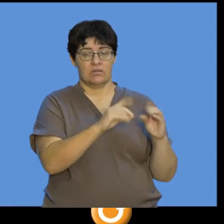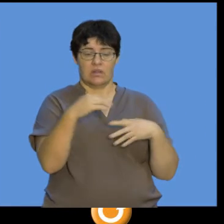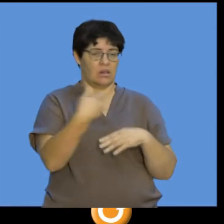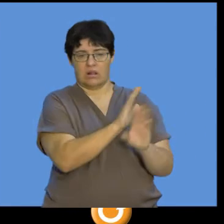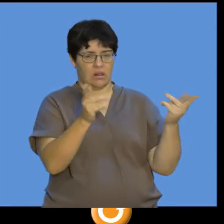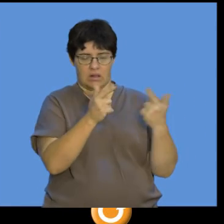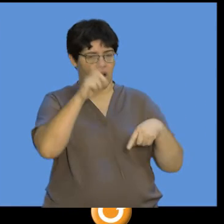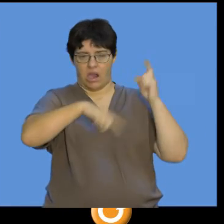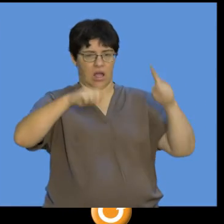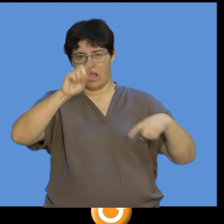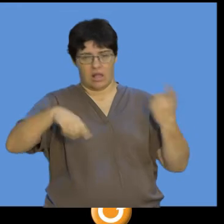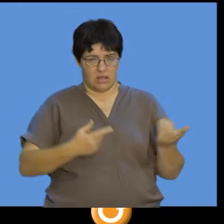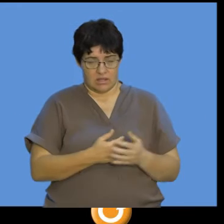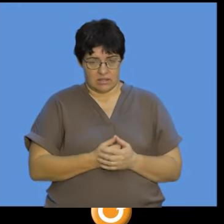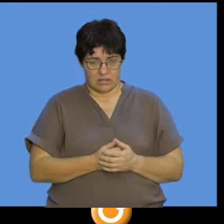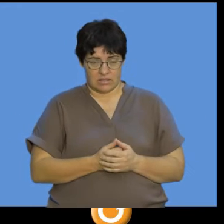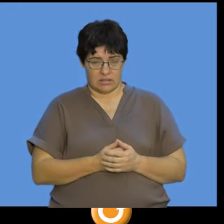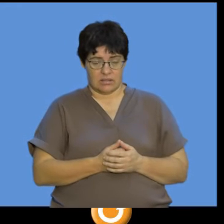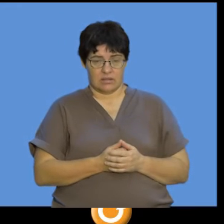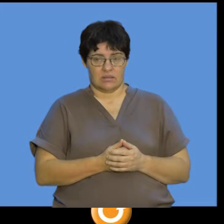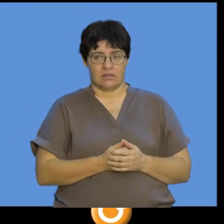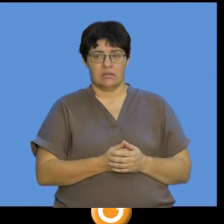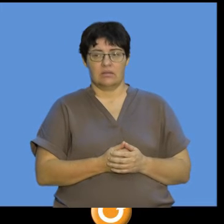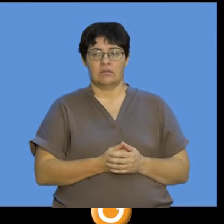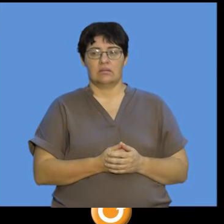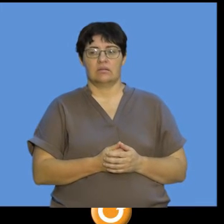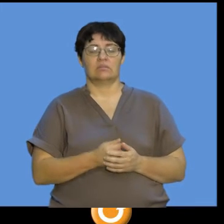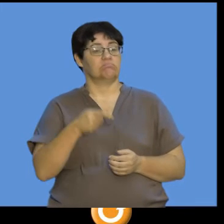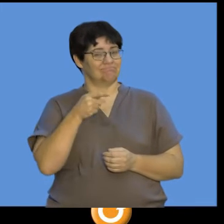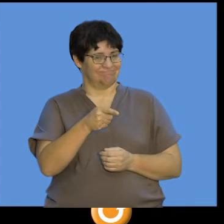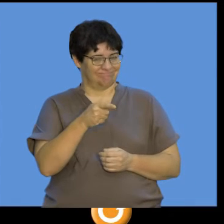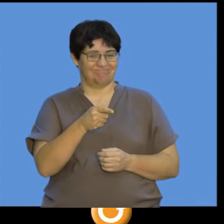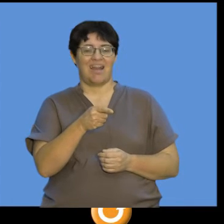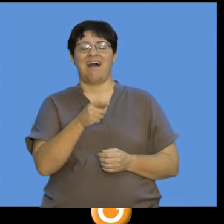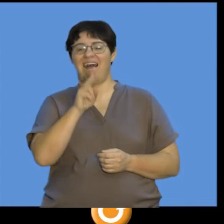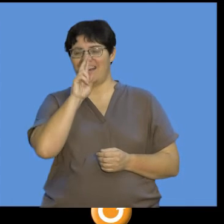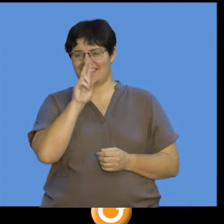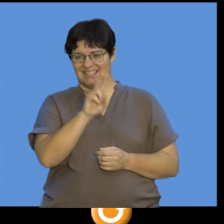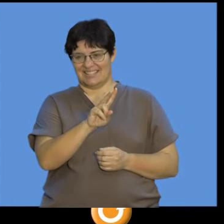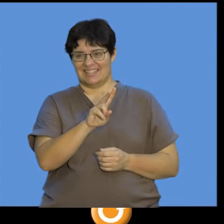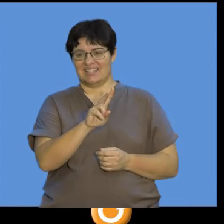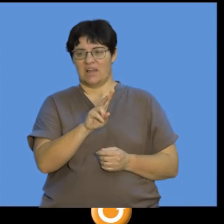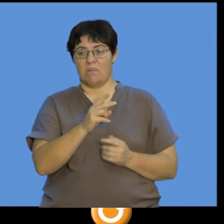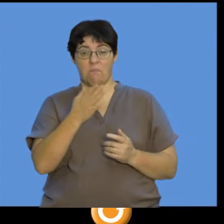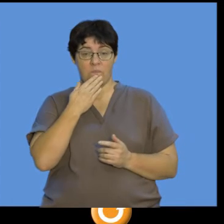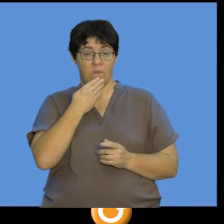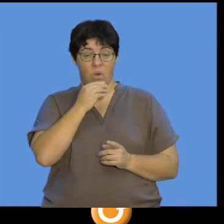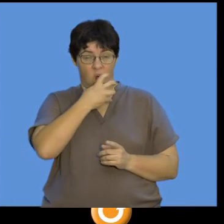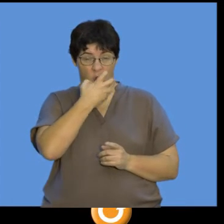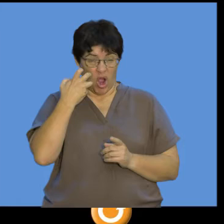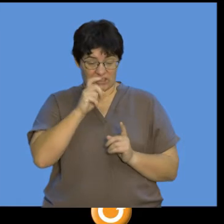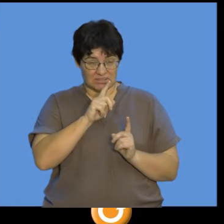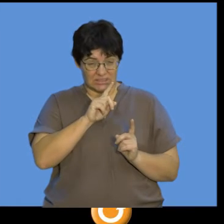It's random, and by all means, we also appreciate the fact that these particles, they consist